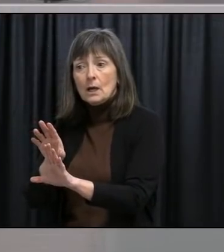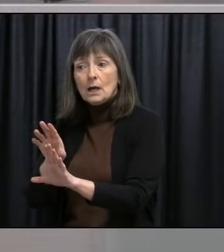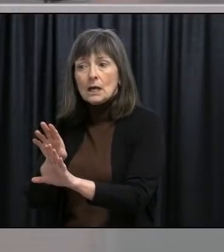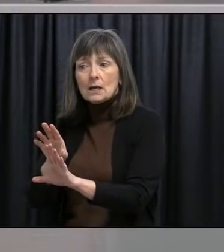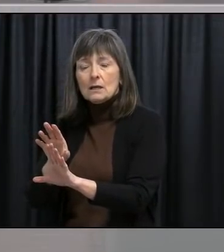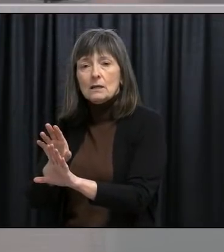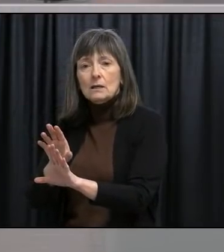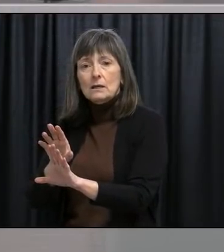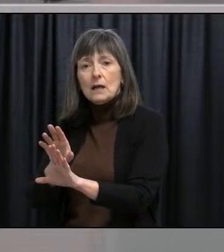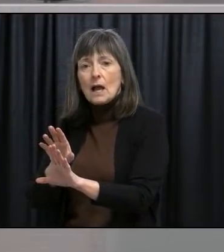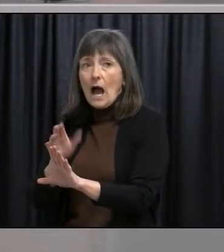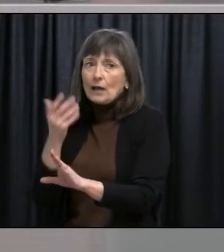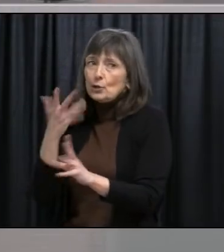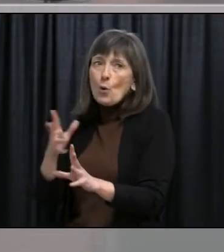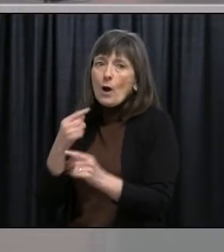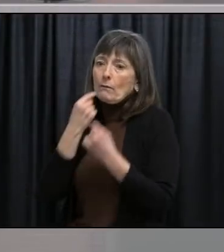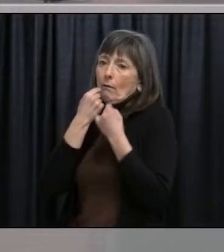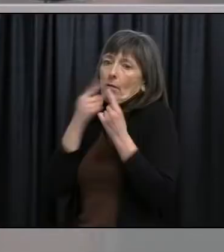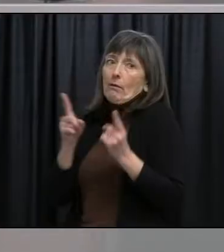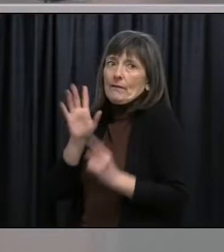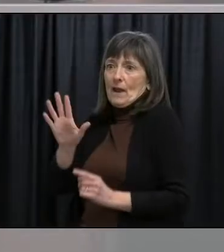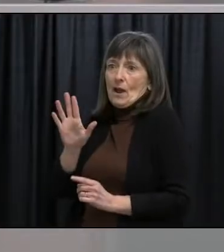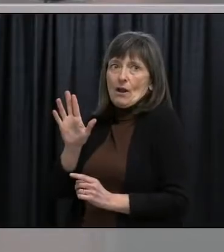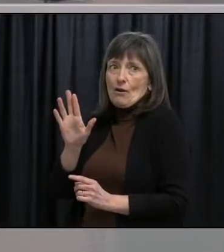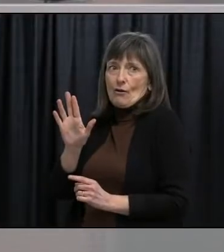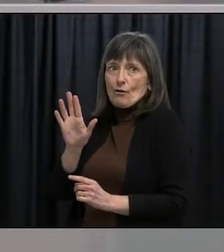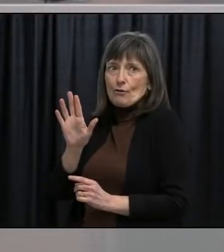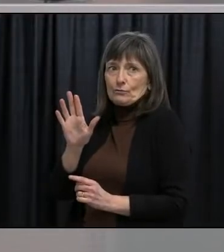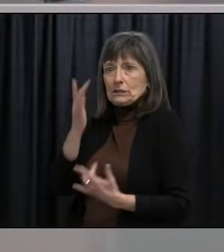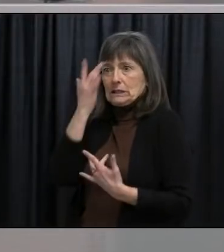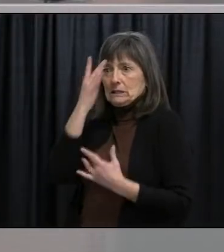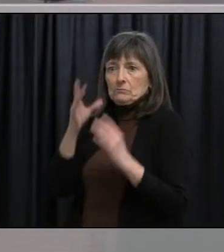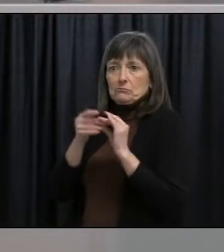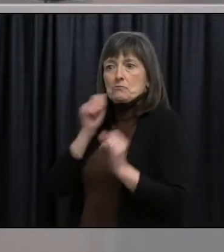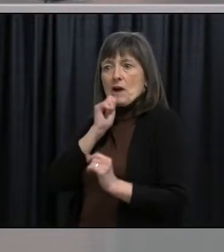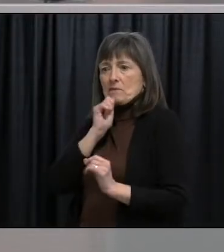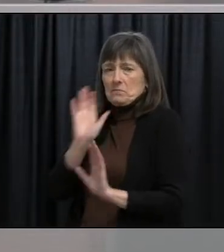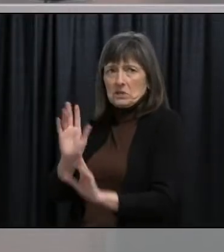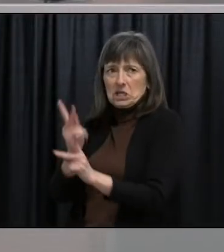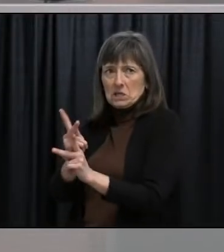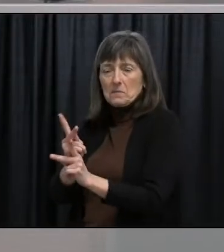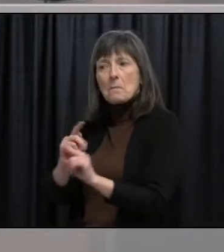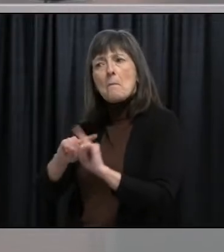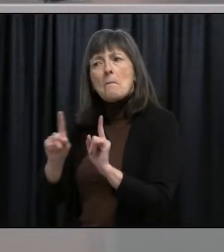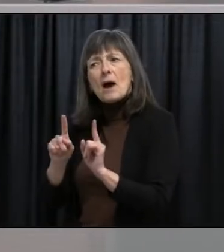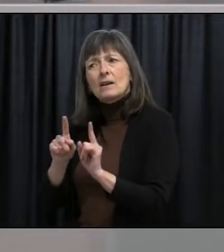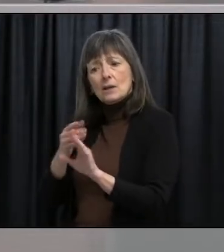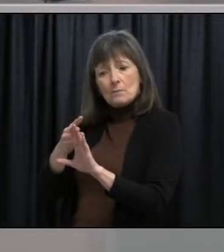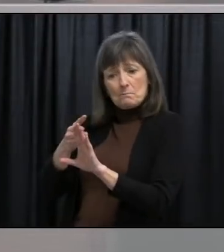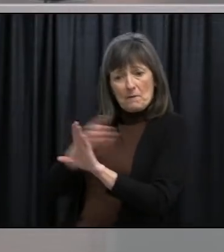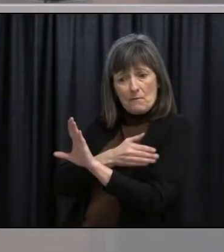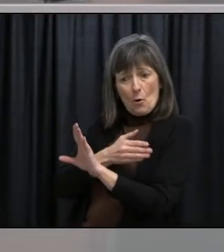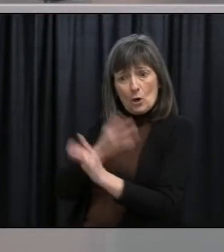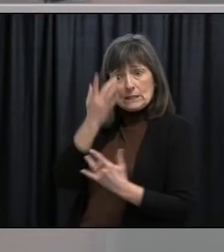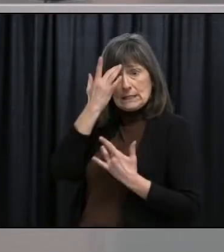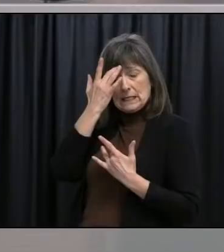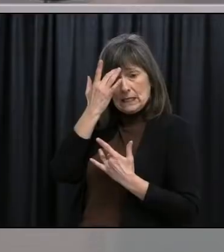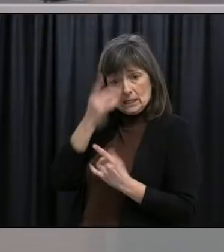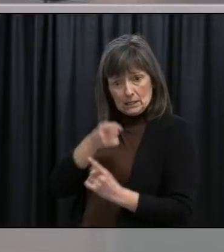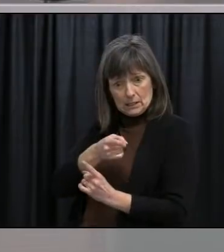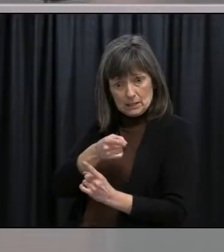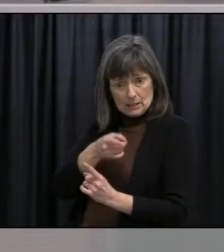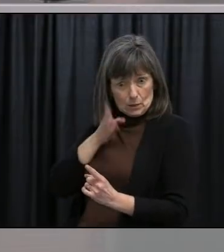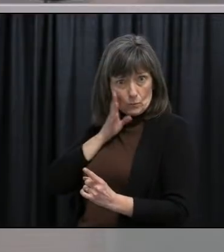still respecting their privacy, about their overall health prior to contracting it, for those of us who are worried that if we do